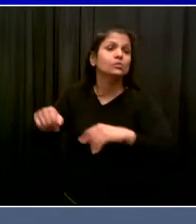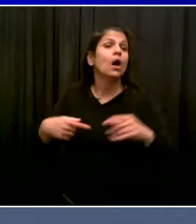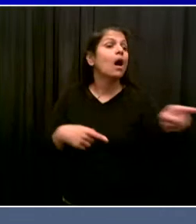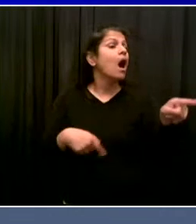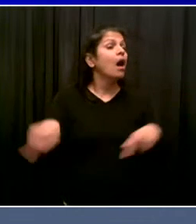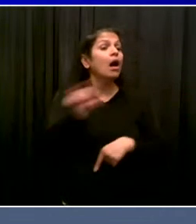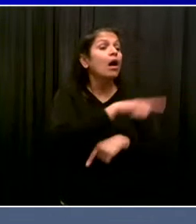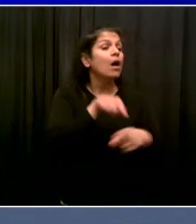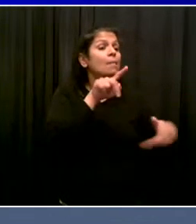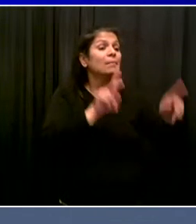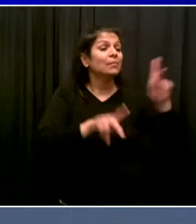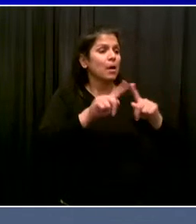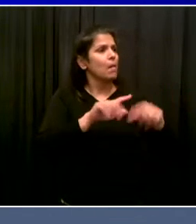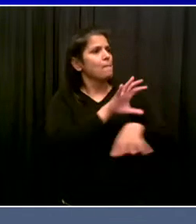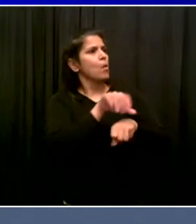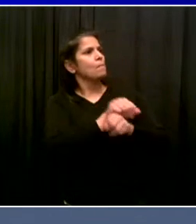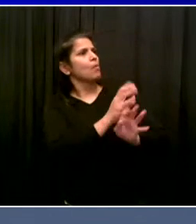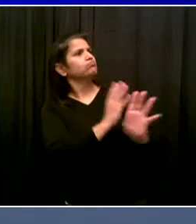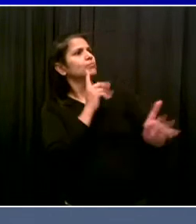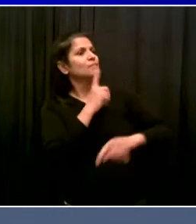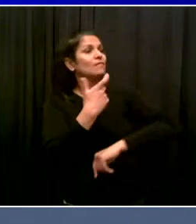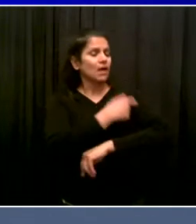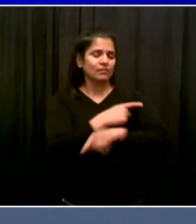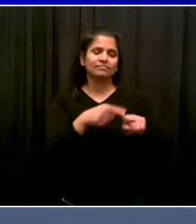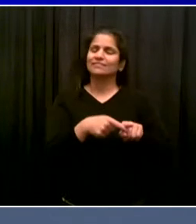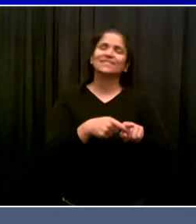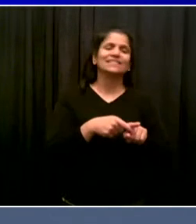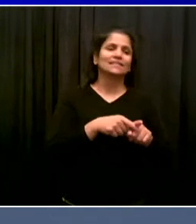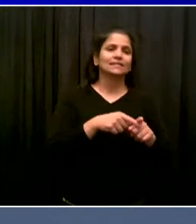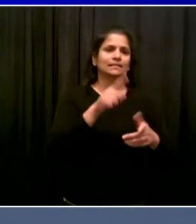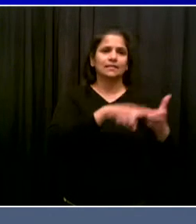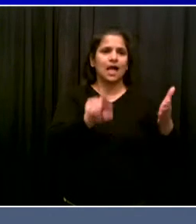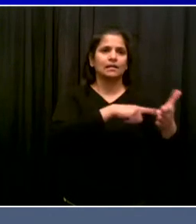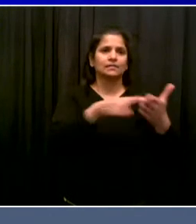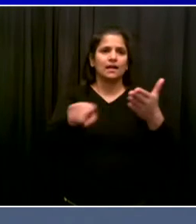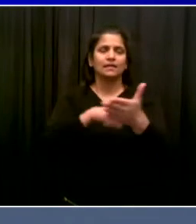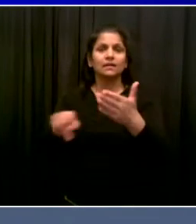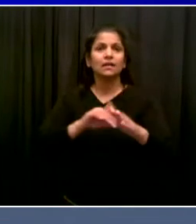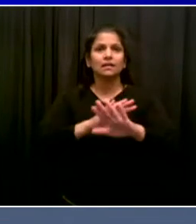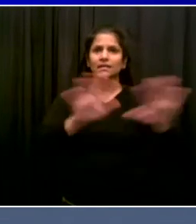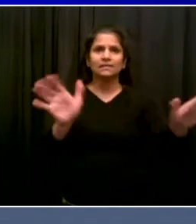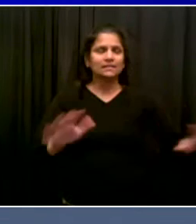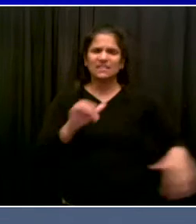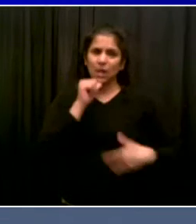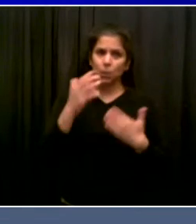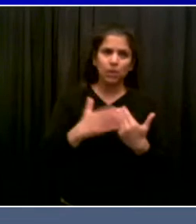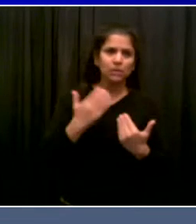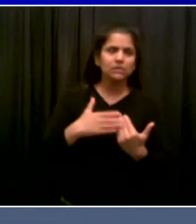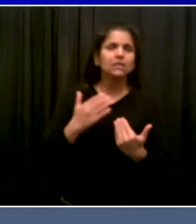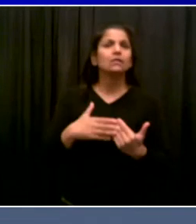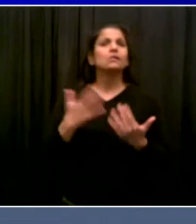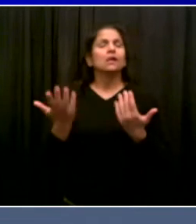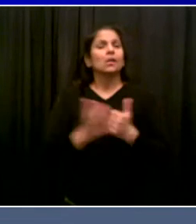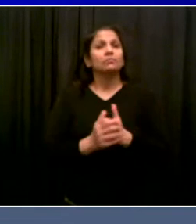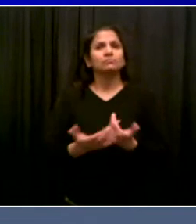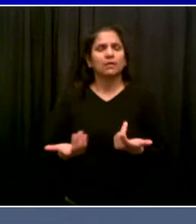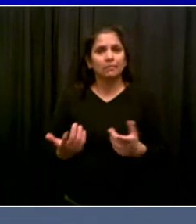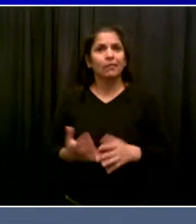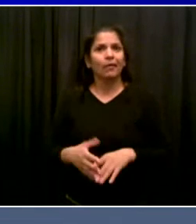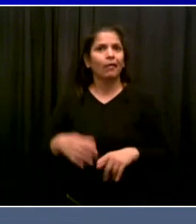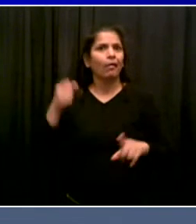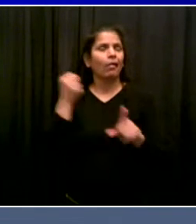future. We have a lot of work to do to figure out how to make other adjustments, and obviously we'll be watching very